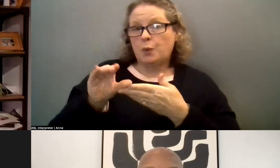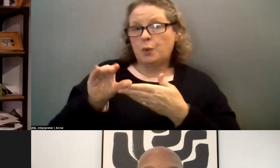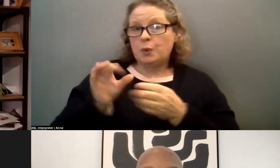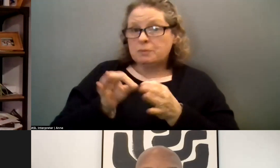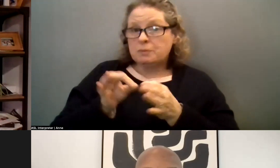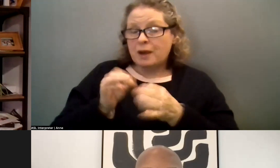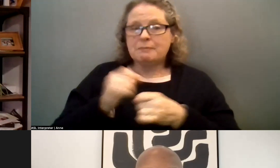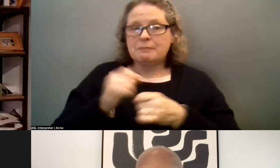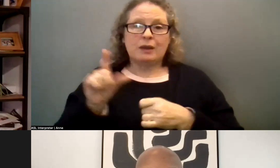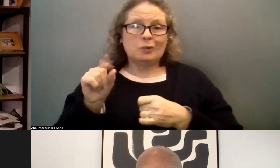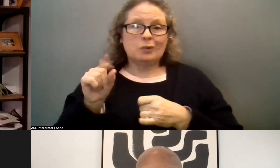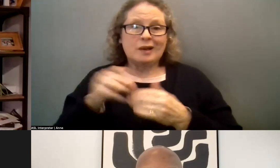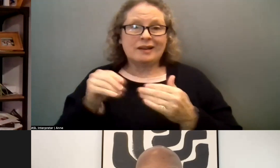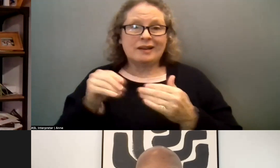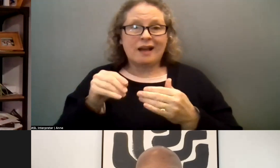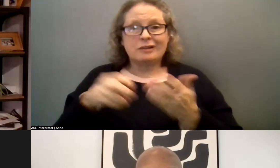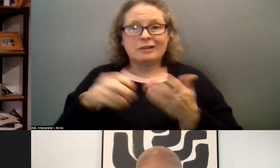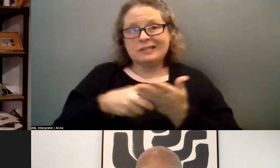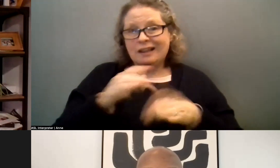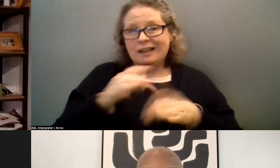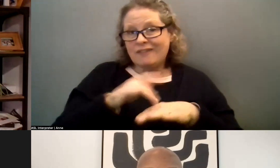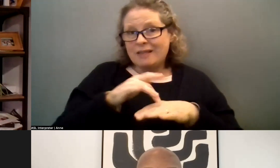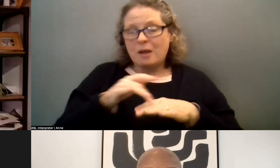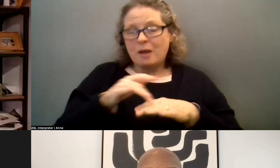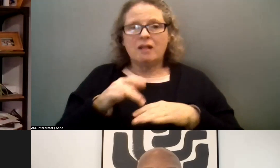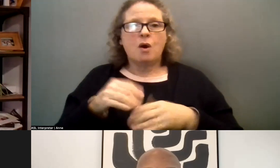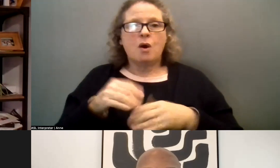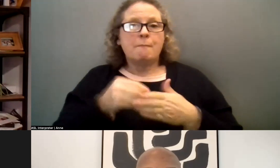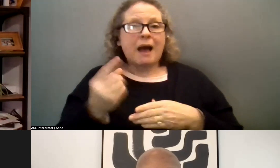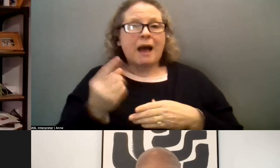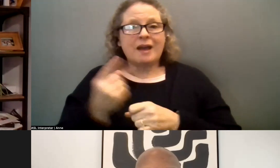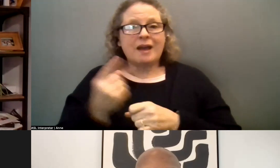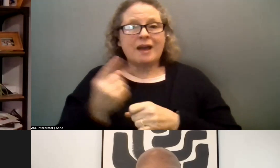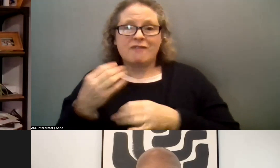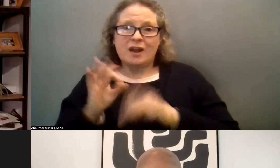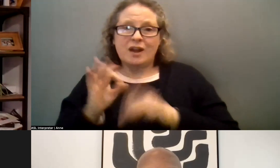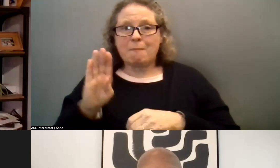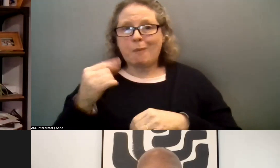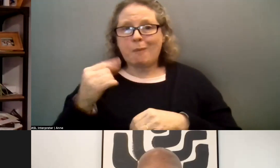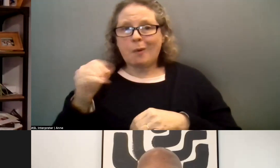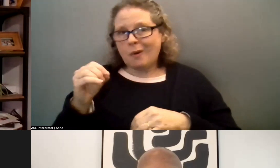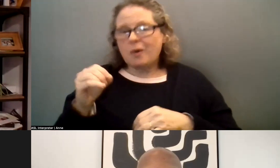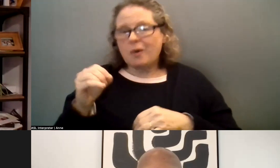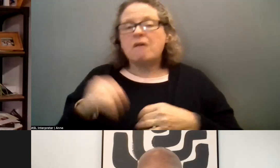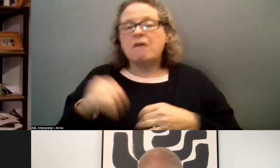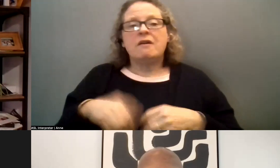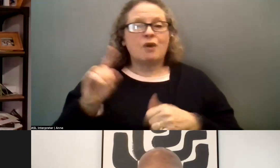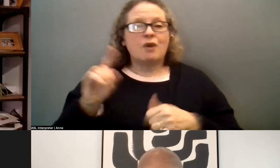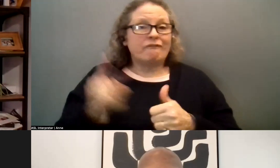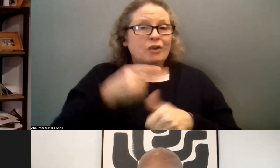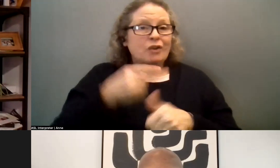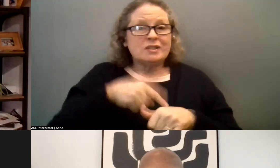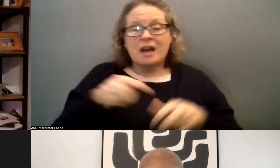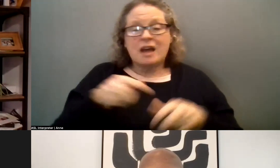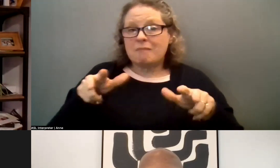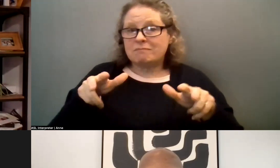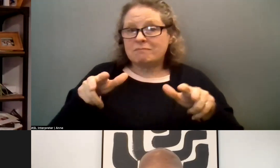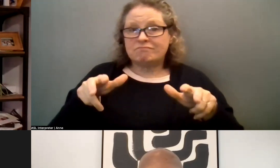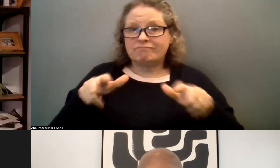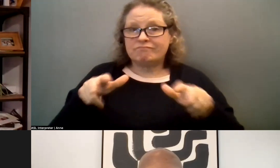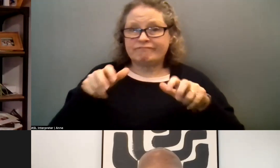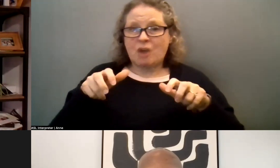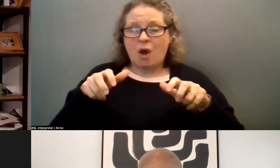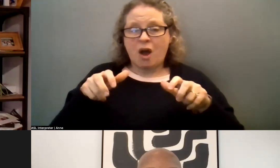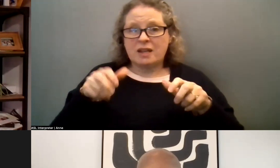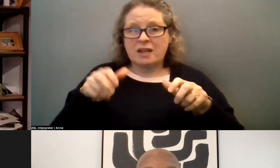ticket available, make a buy one, get one free offer available for a first time audience member, and say, I'm going to try and reduce the risk